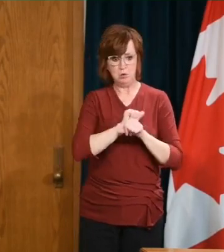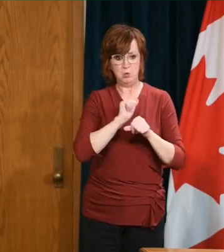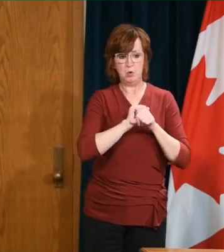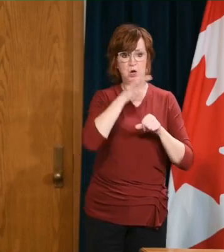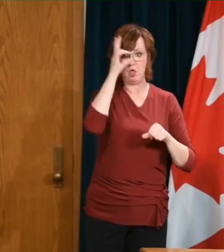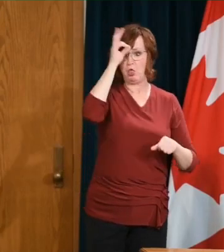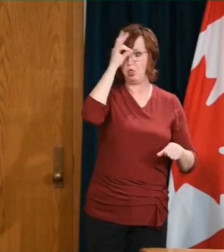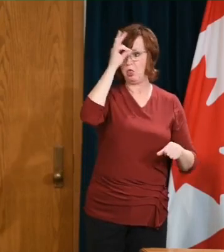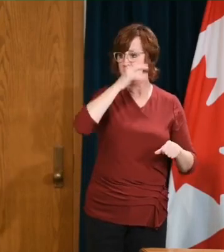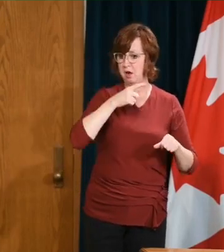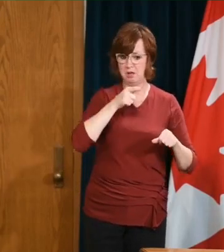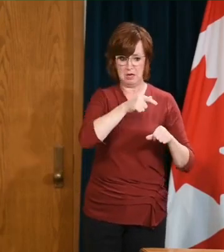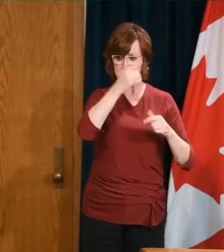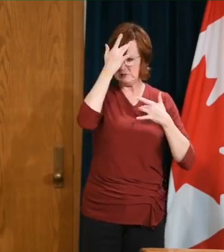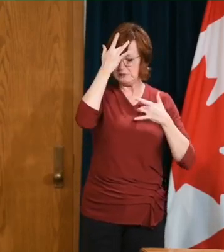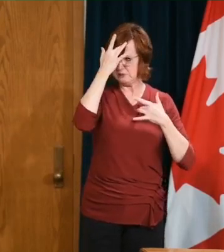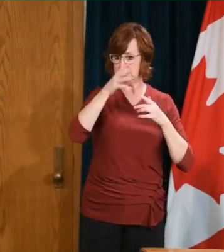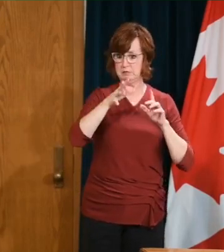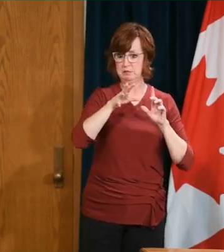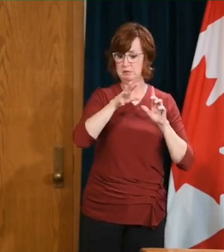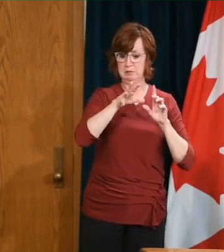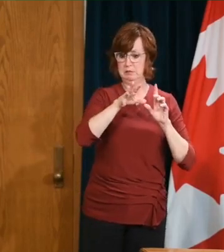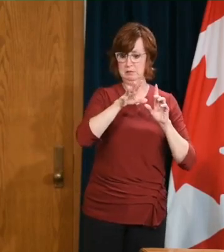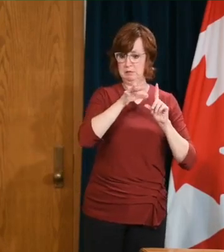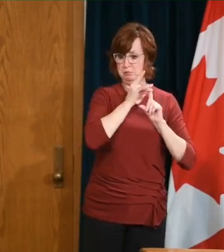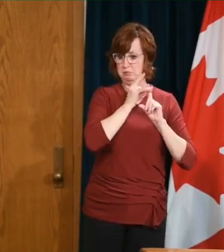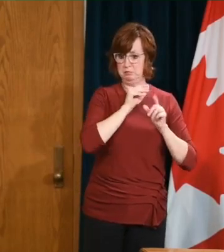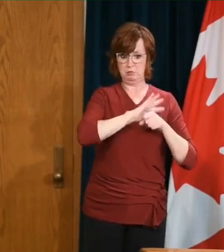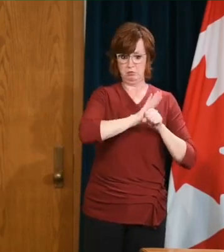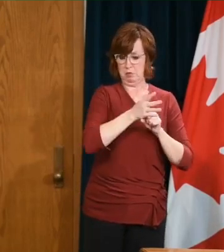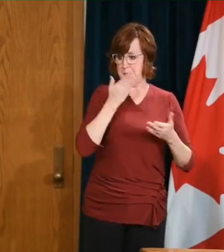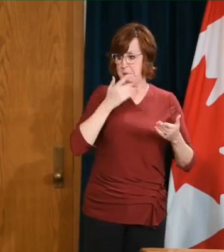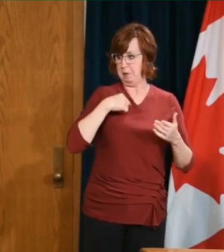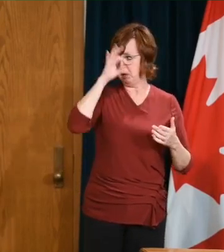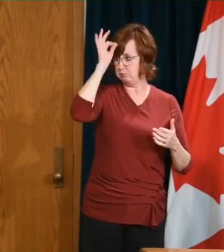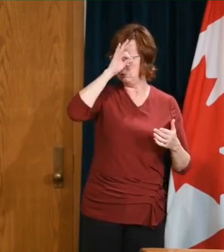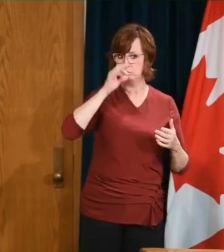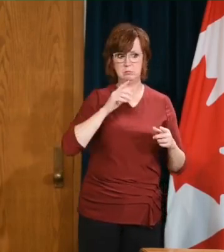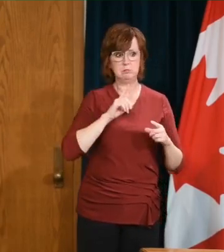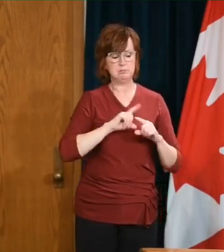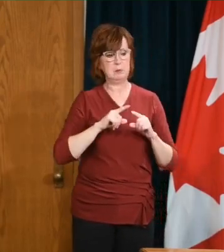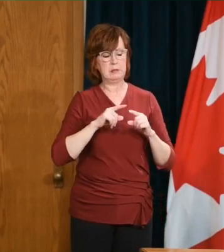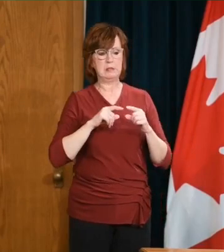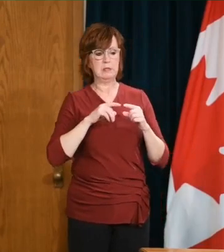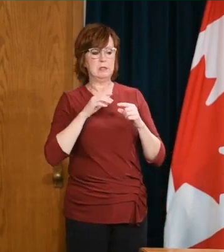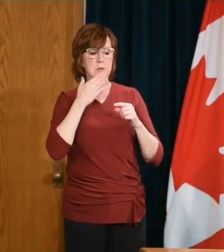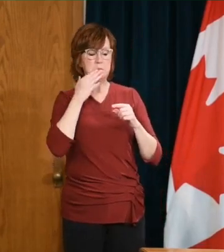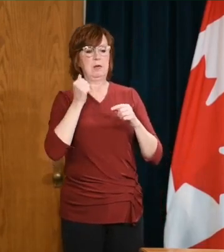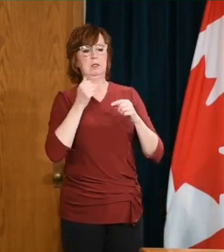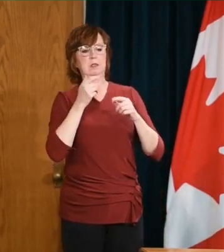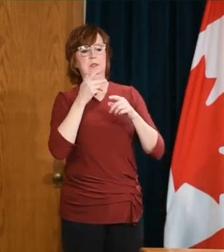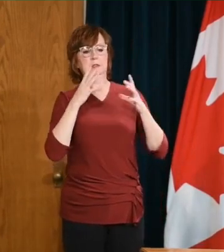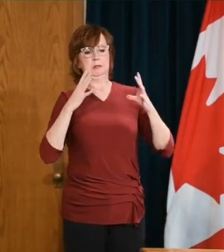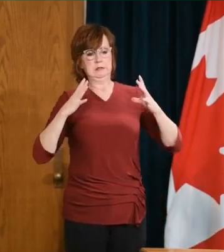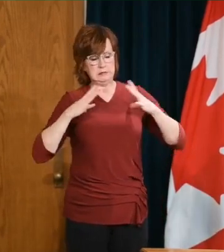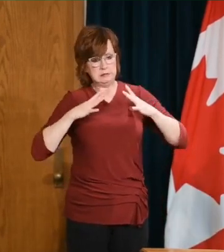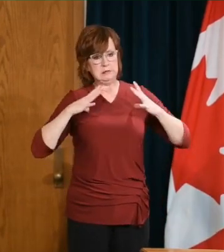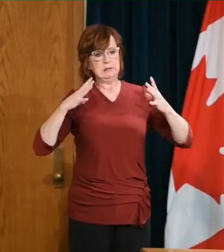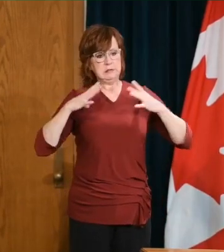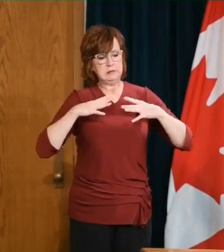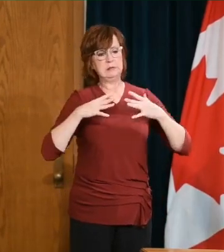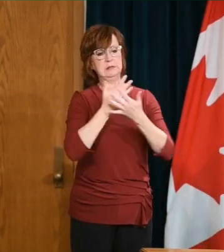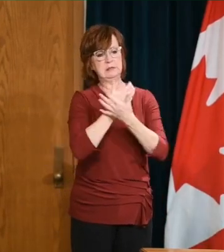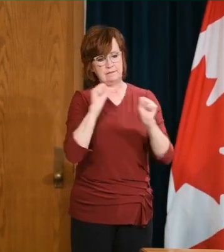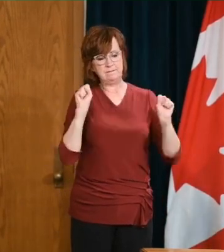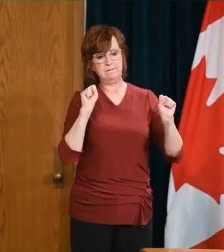manager. With that, I'll ask Dr. Maurice Hennink, who's a medical health officer in Regina, to just give a bit more